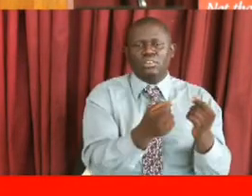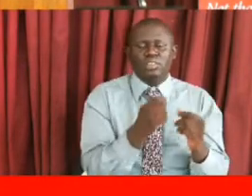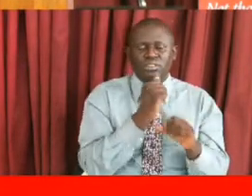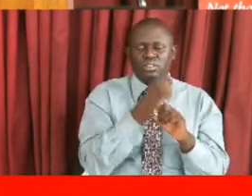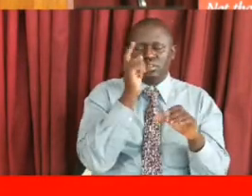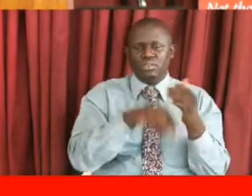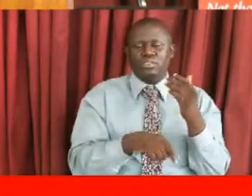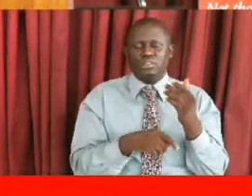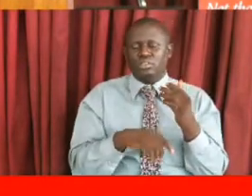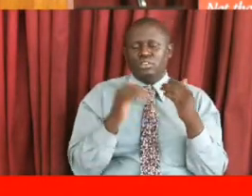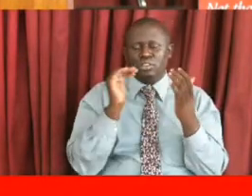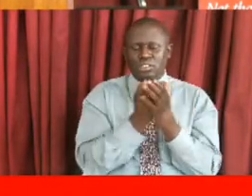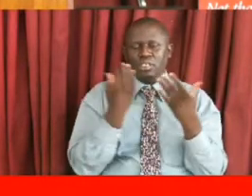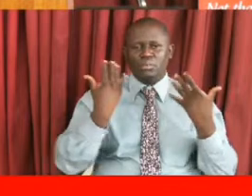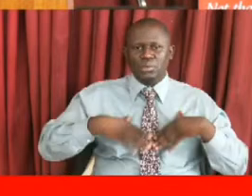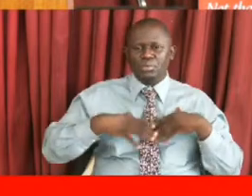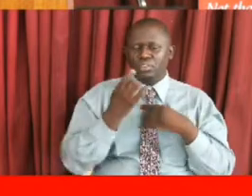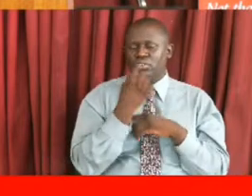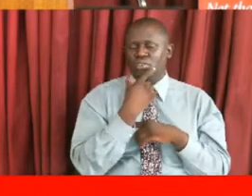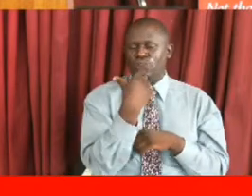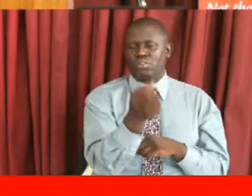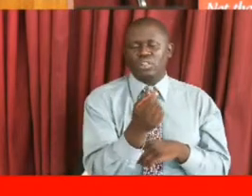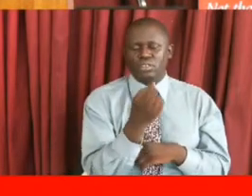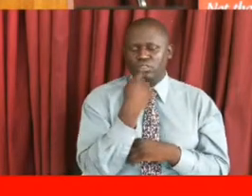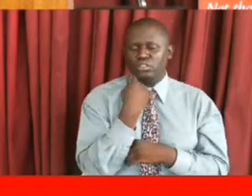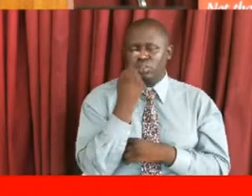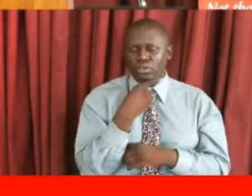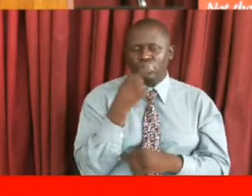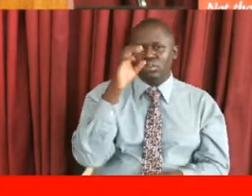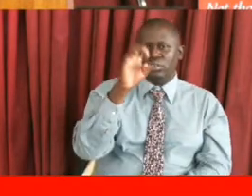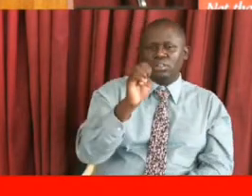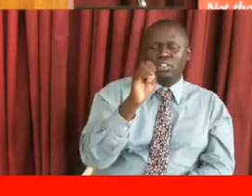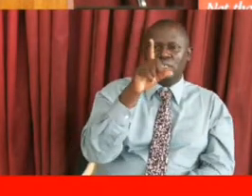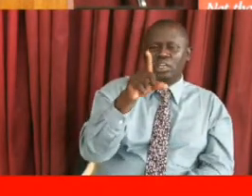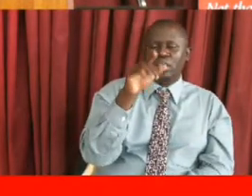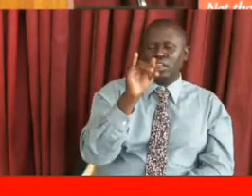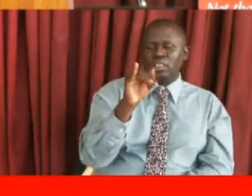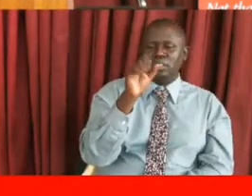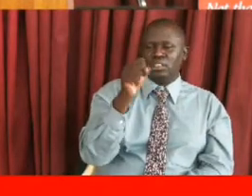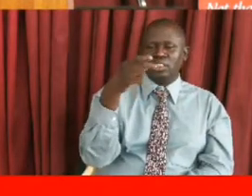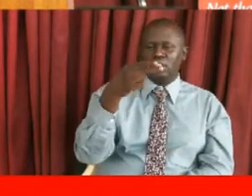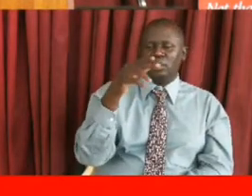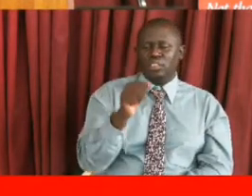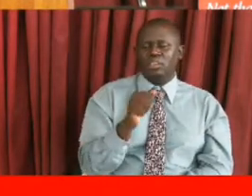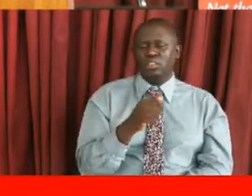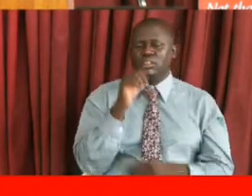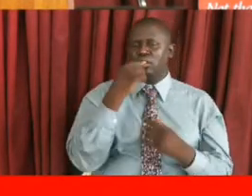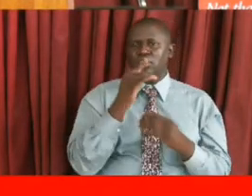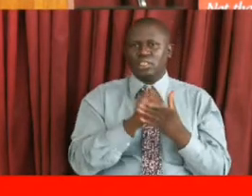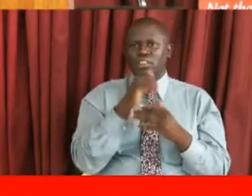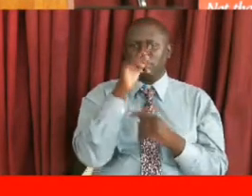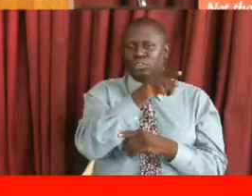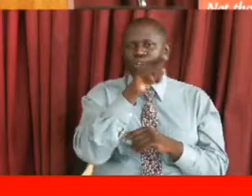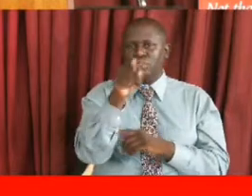elishah told them you are very lucky you guys are